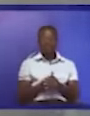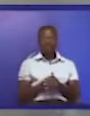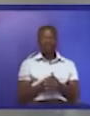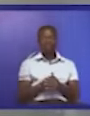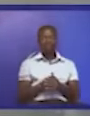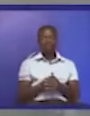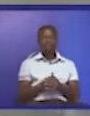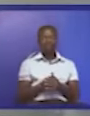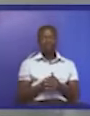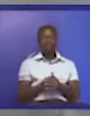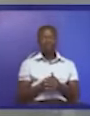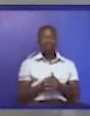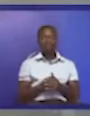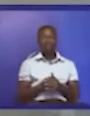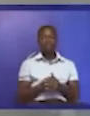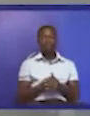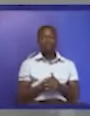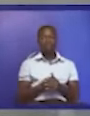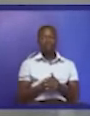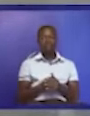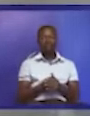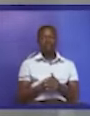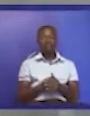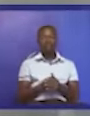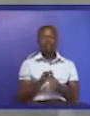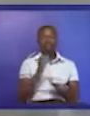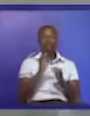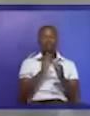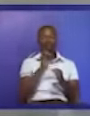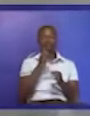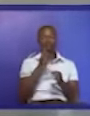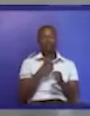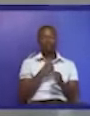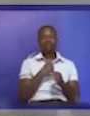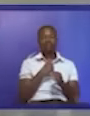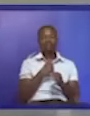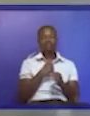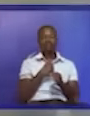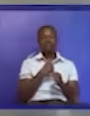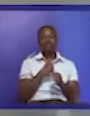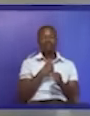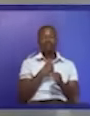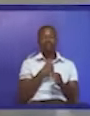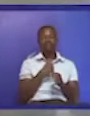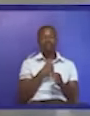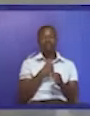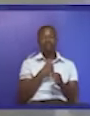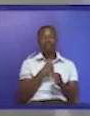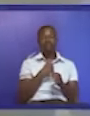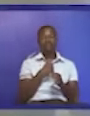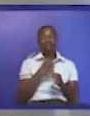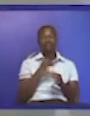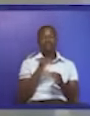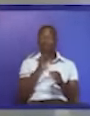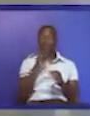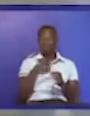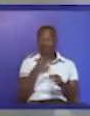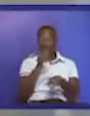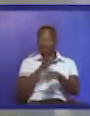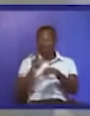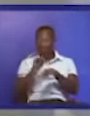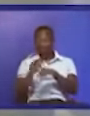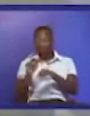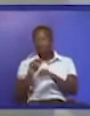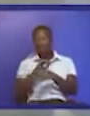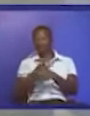Hallelujah. If there is no space, even if you are going to sit on the roof, we'll make an arrangement for you. Listen,